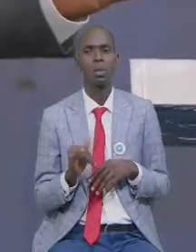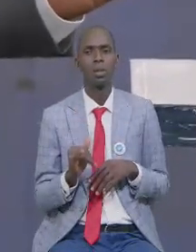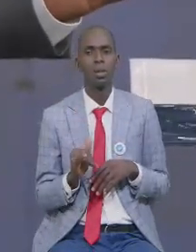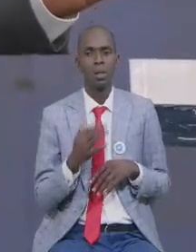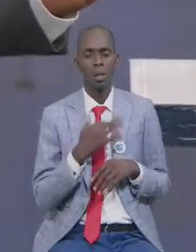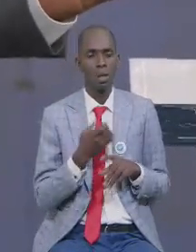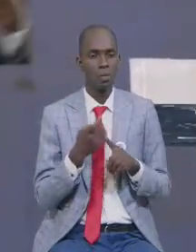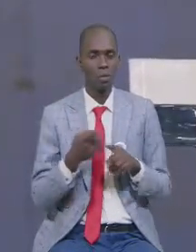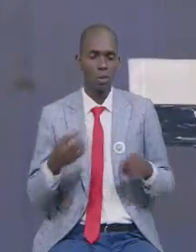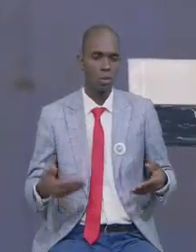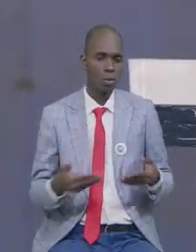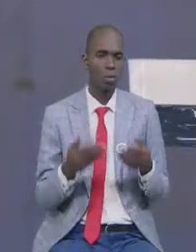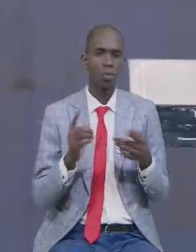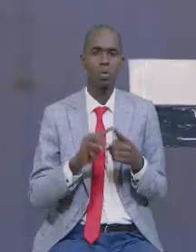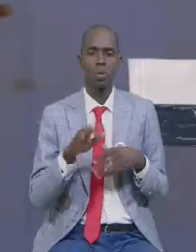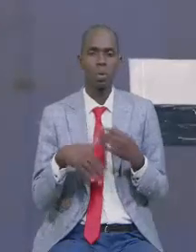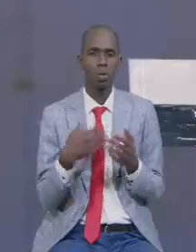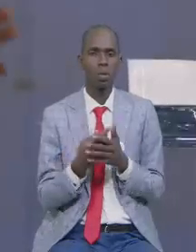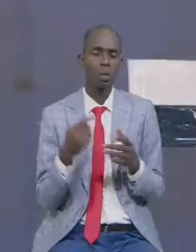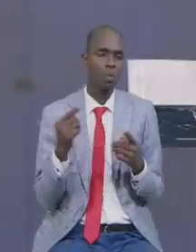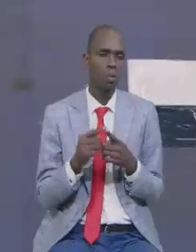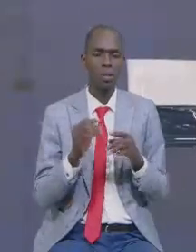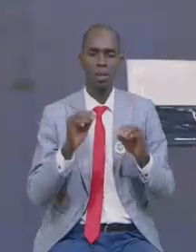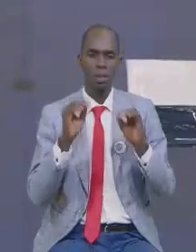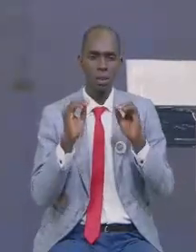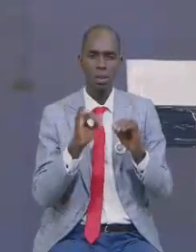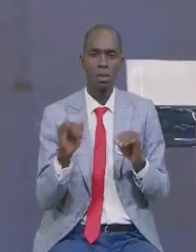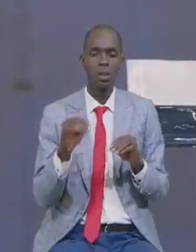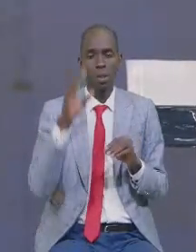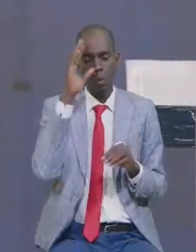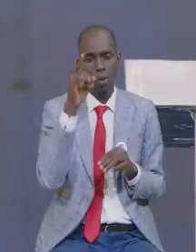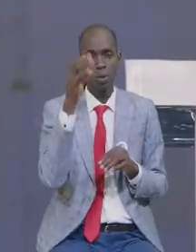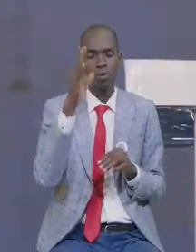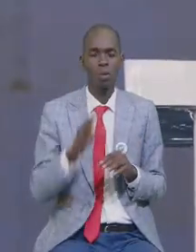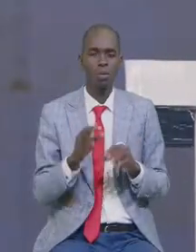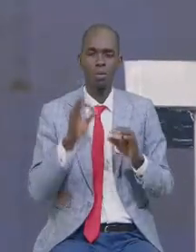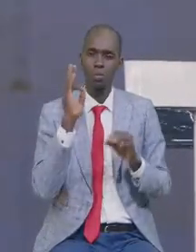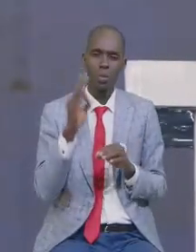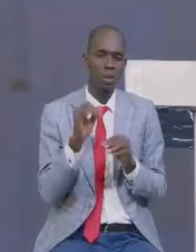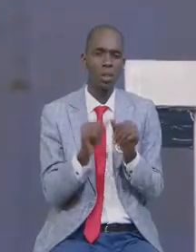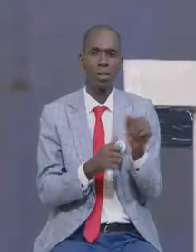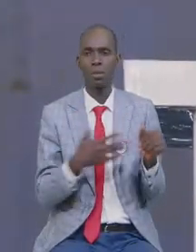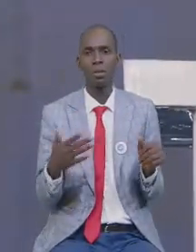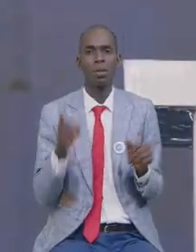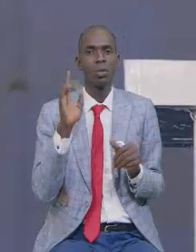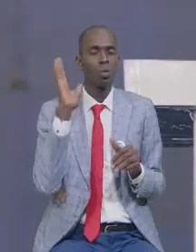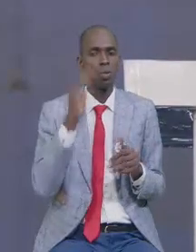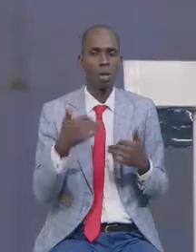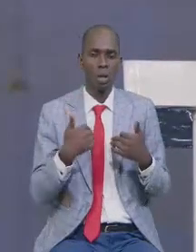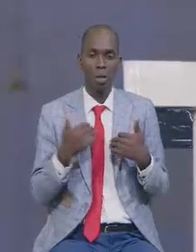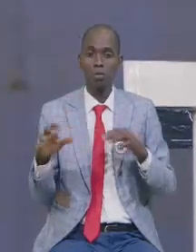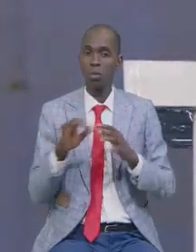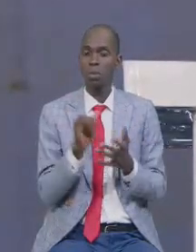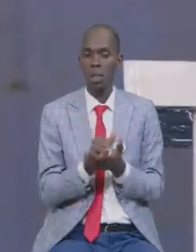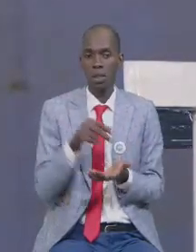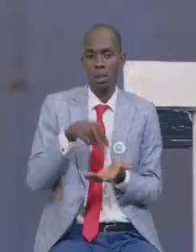all the points and to conclusion, he delivered everything. He could have done that standing up.